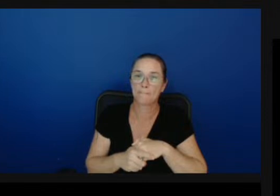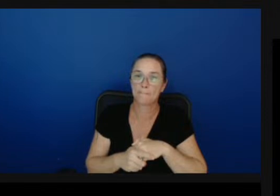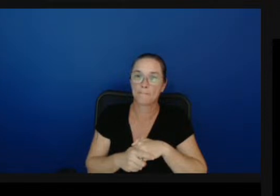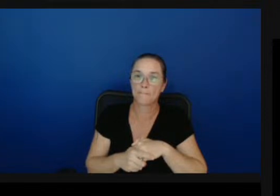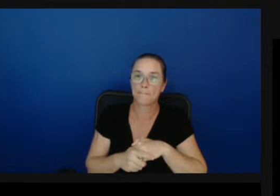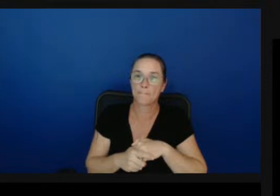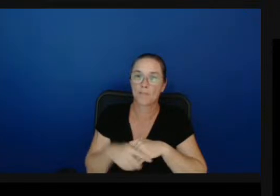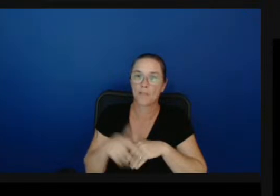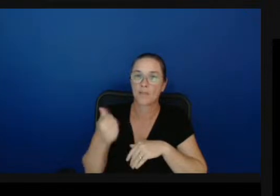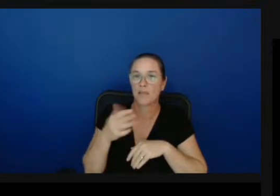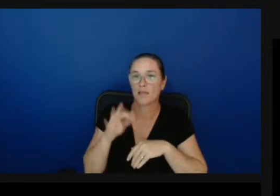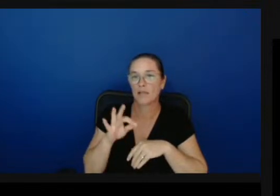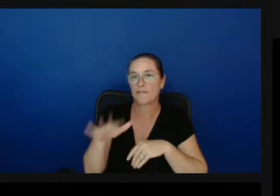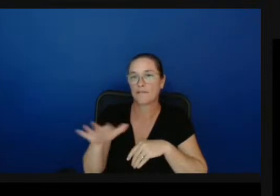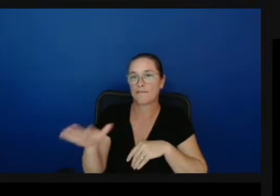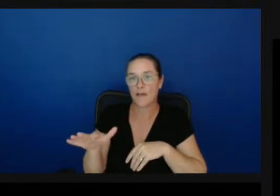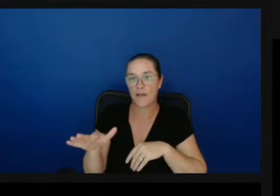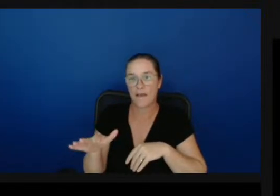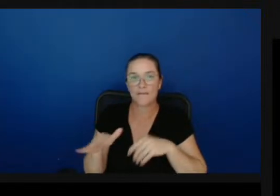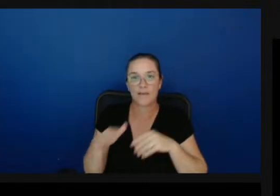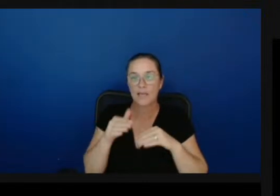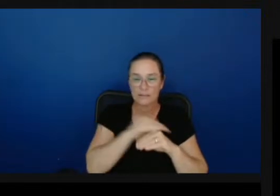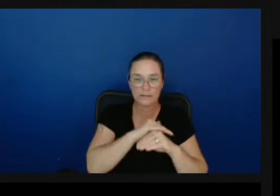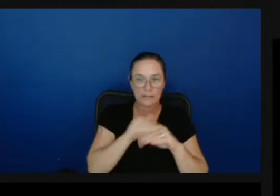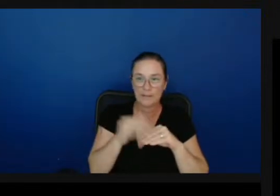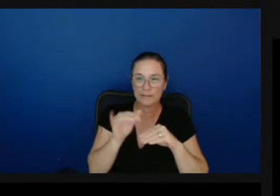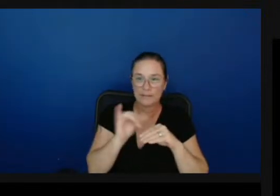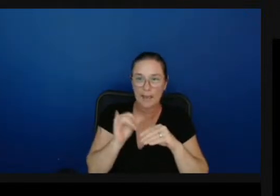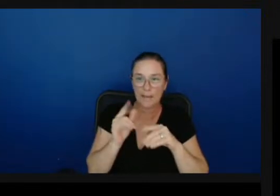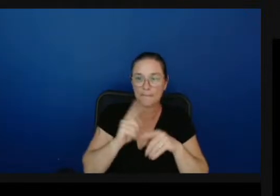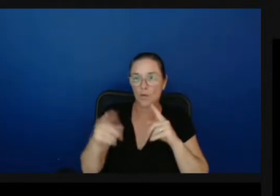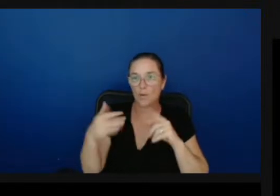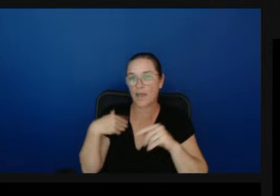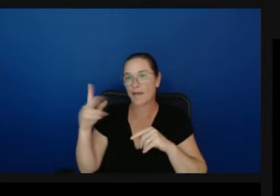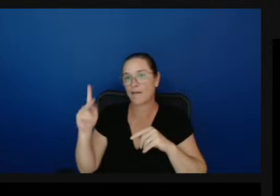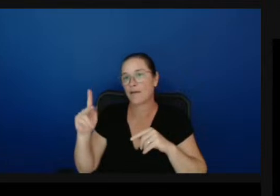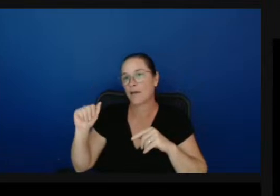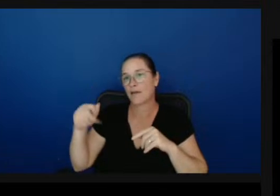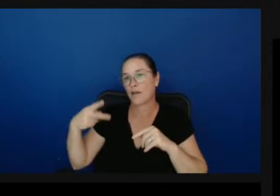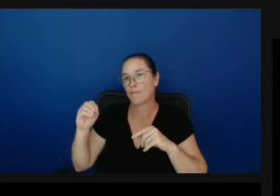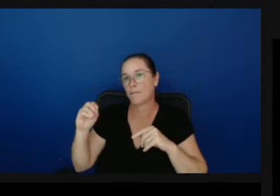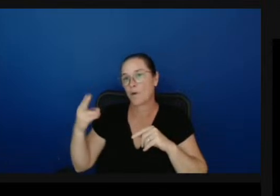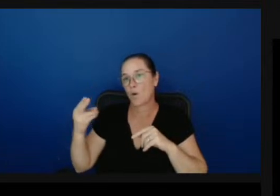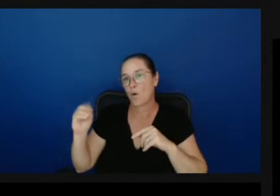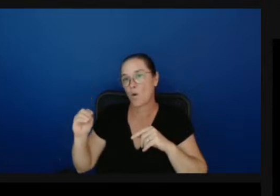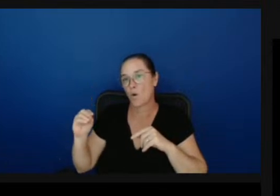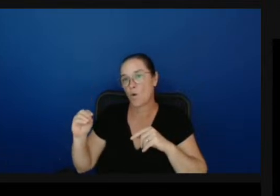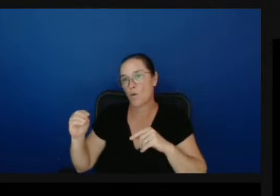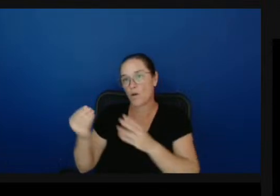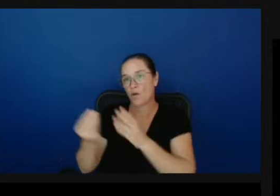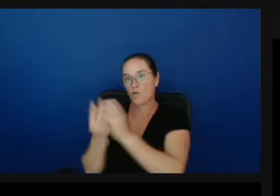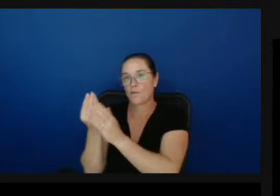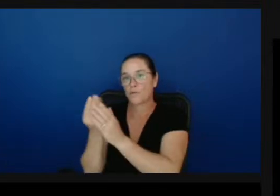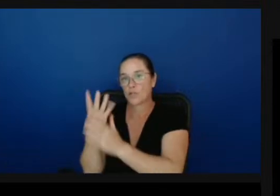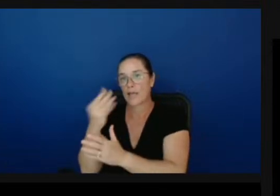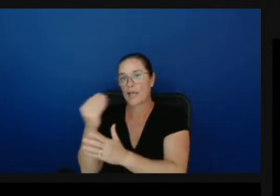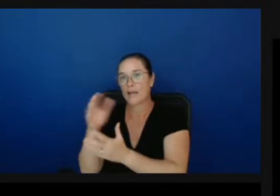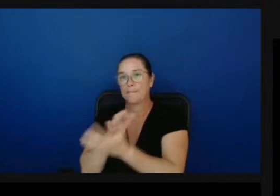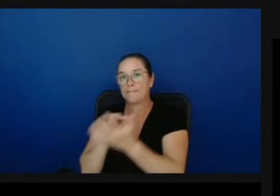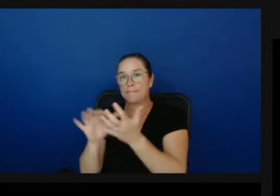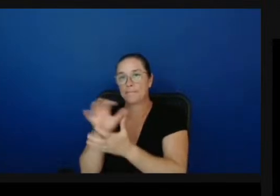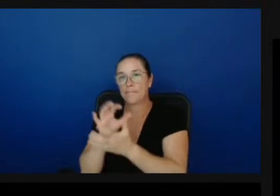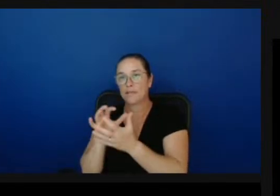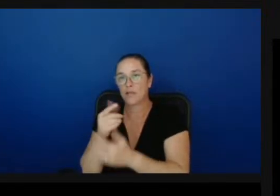eruption. Summit area is still the same, but now we have at Kapoho magma coming out of the ground, and it's mixing the